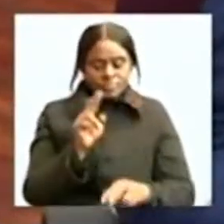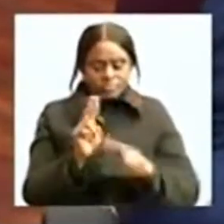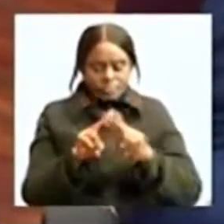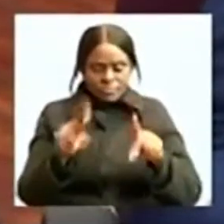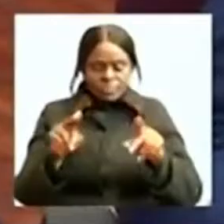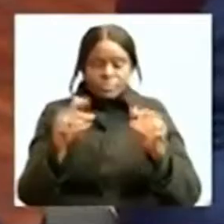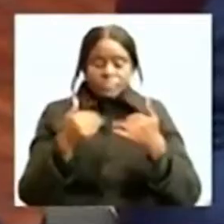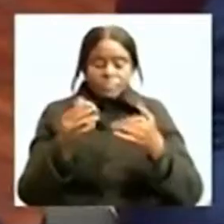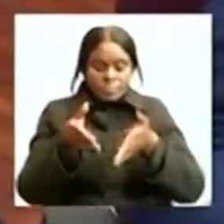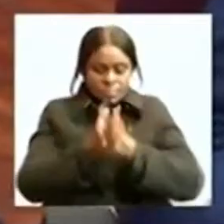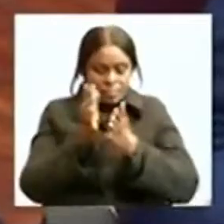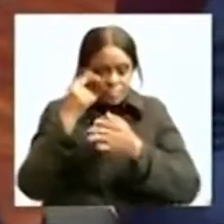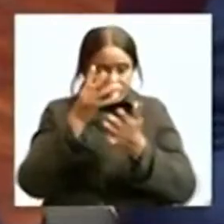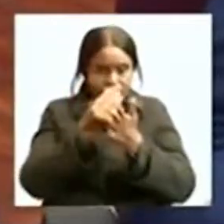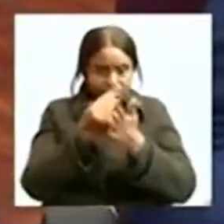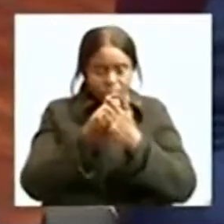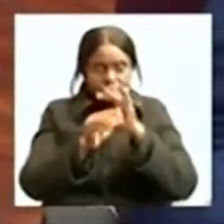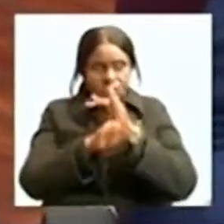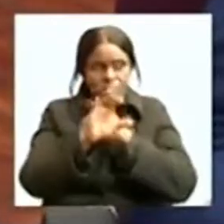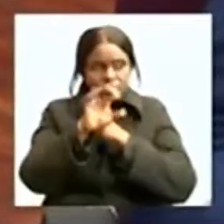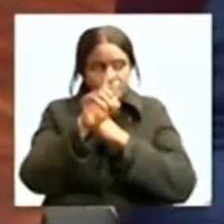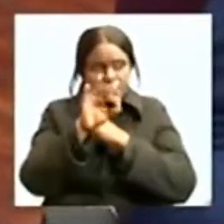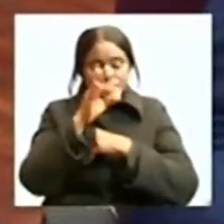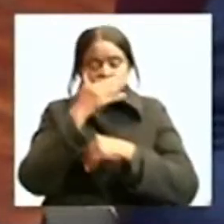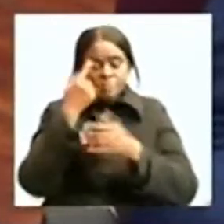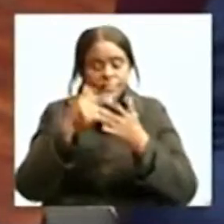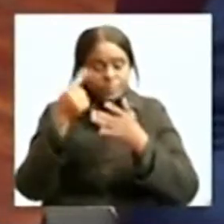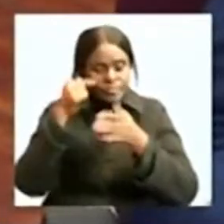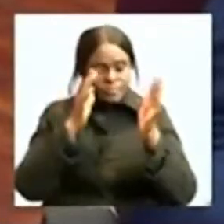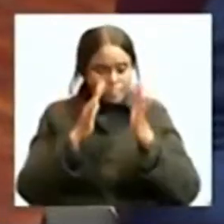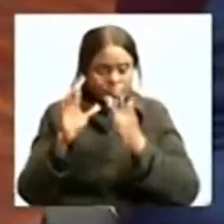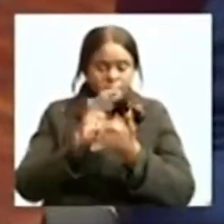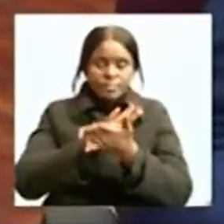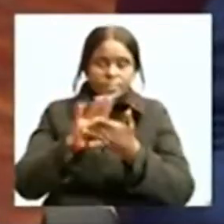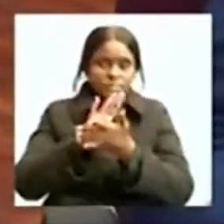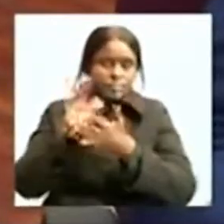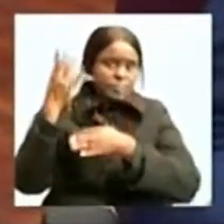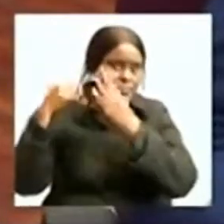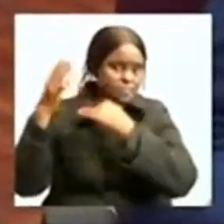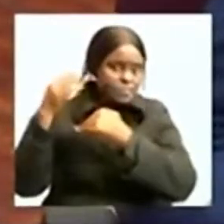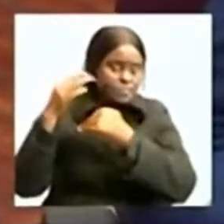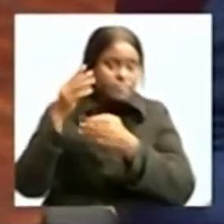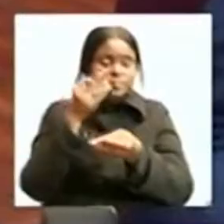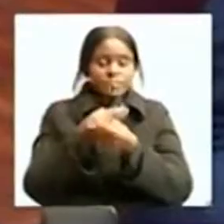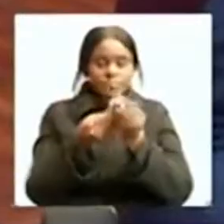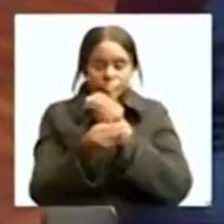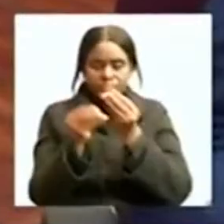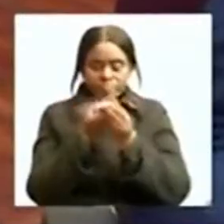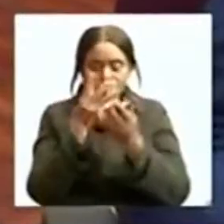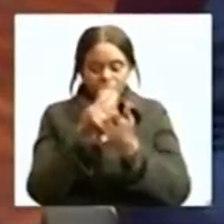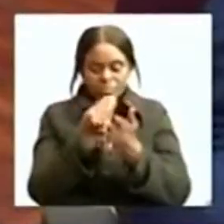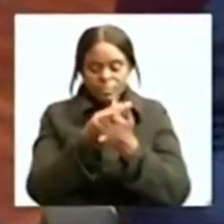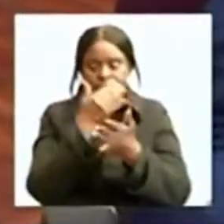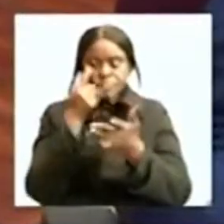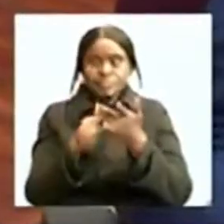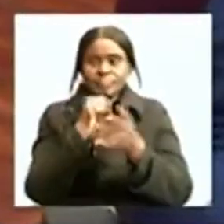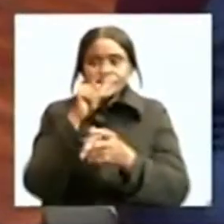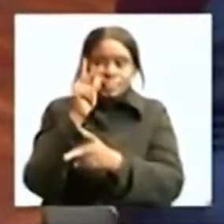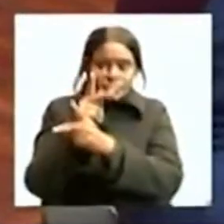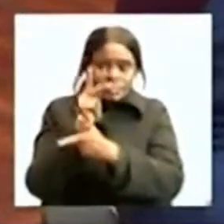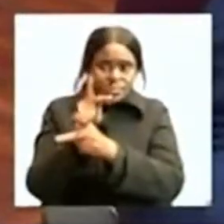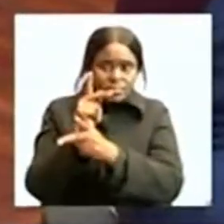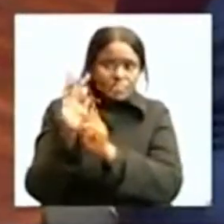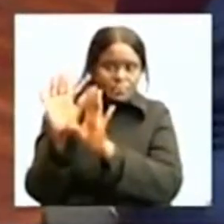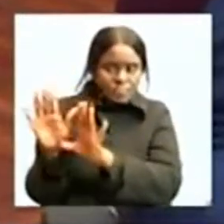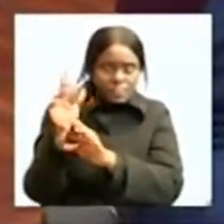Chairperson, requests for funding under CDF should be for the purpose of clearing outstanding obligations. The funds should not be kept